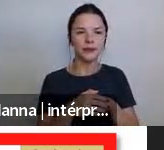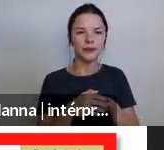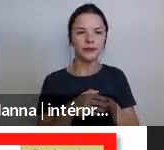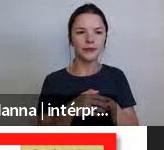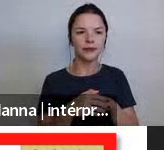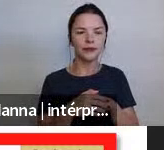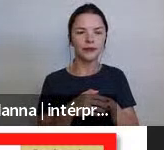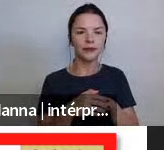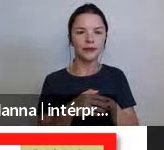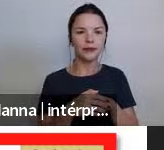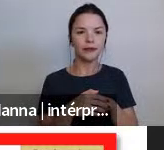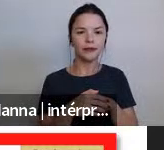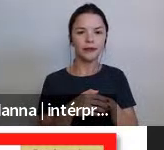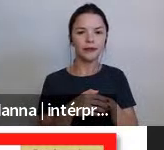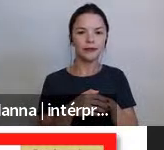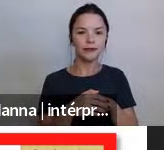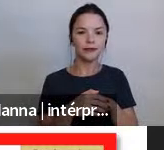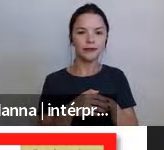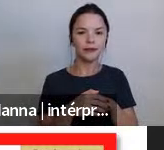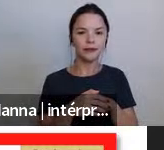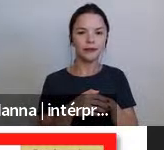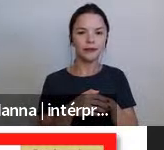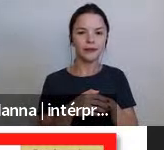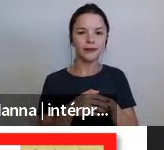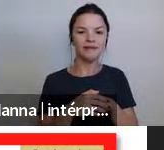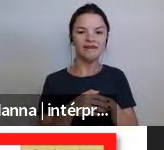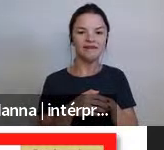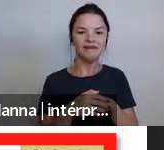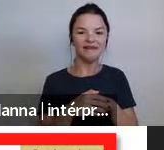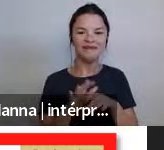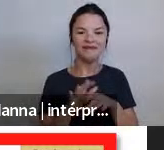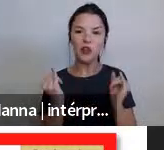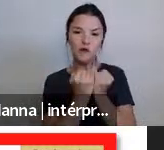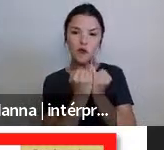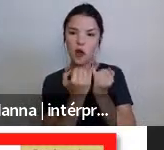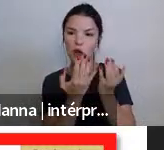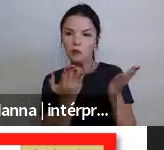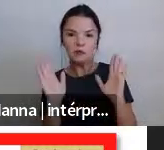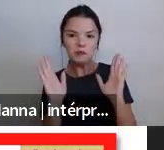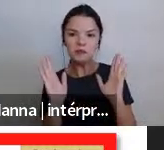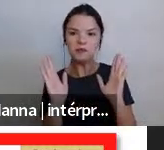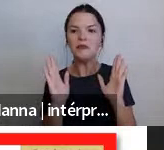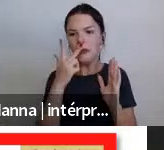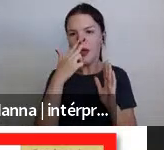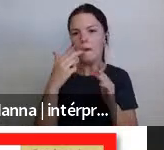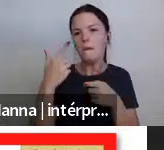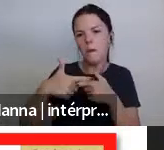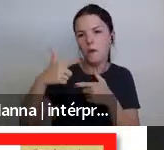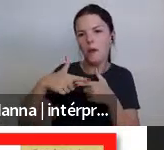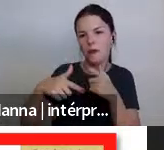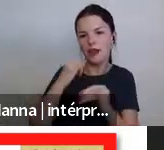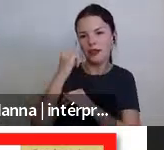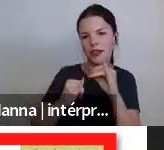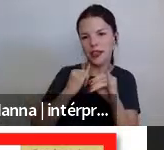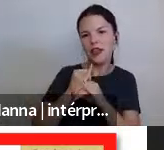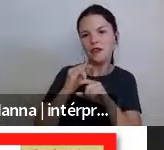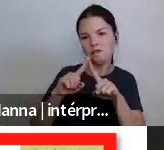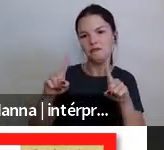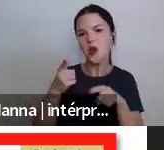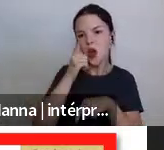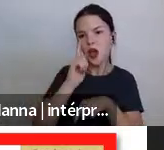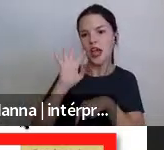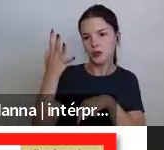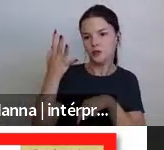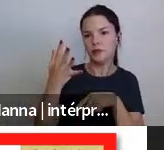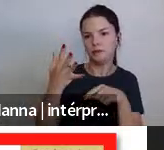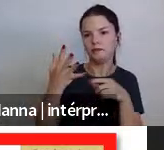really? Okay, sorry. So apparently we had a connection problem, but apparently it's solved now.